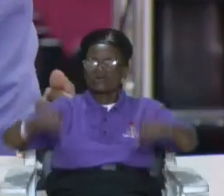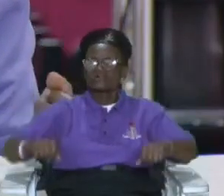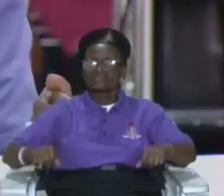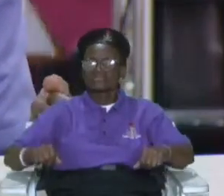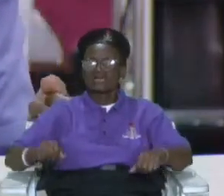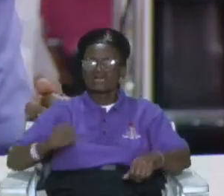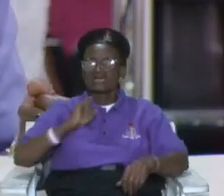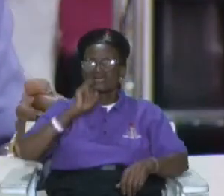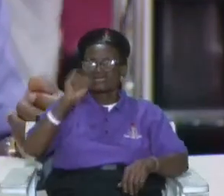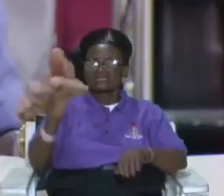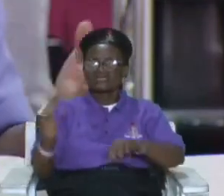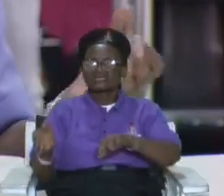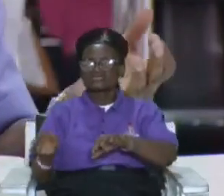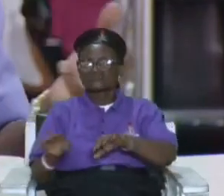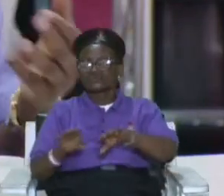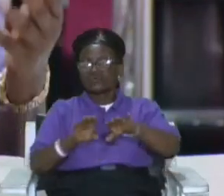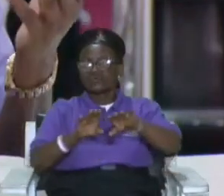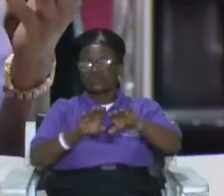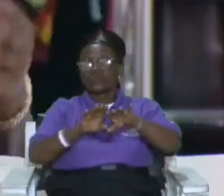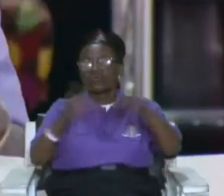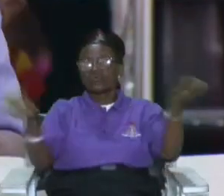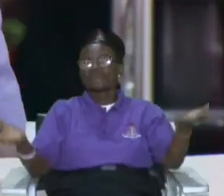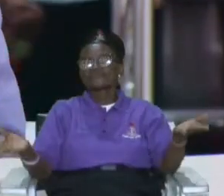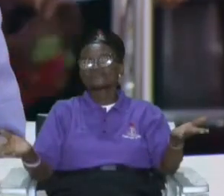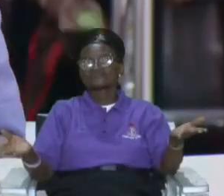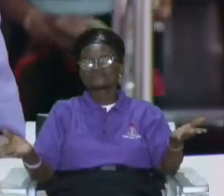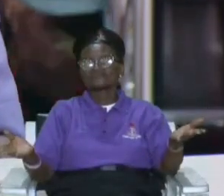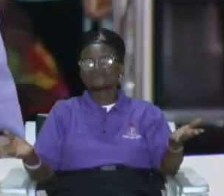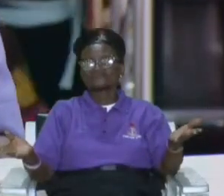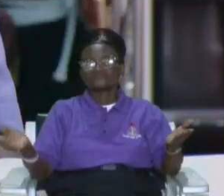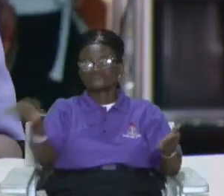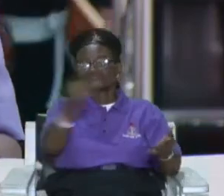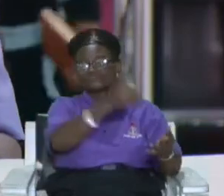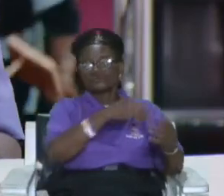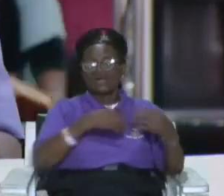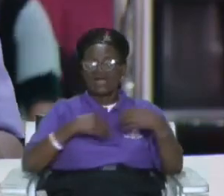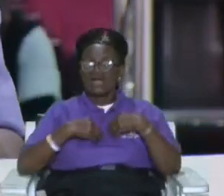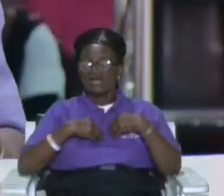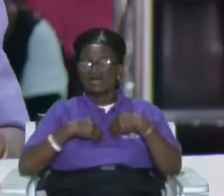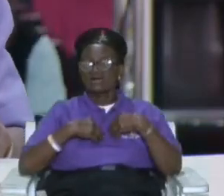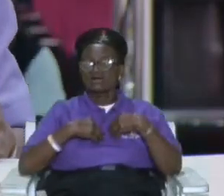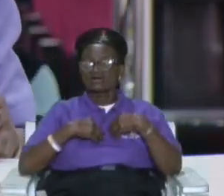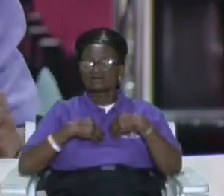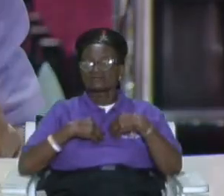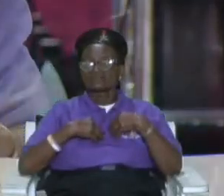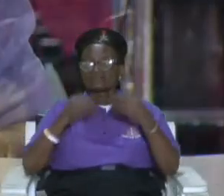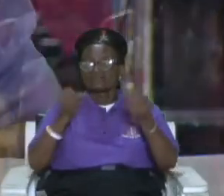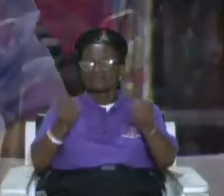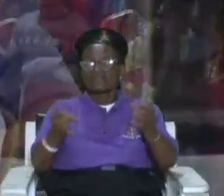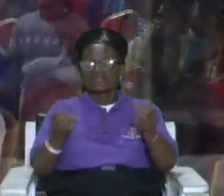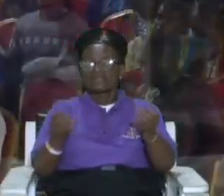time to pray. Let's come and talk to the Almighty God.